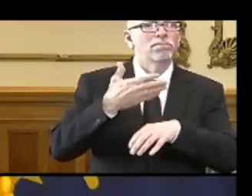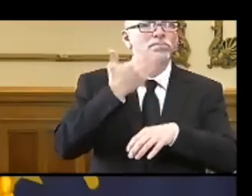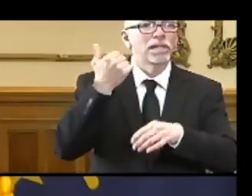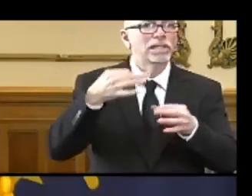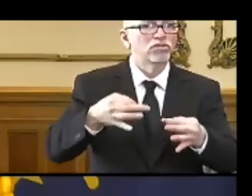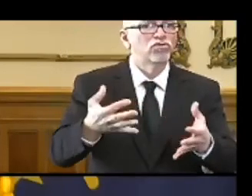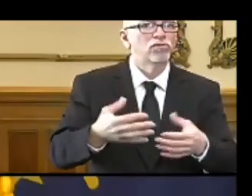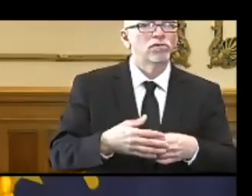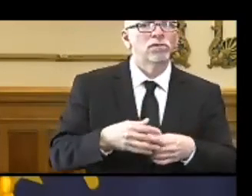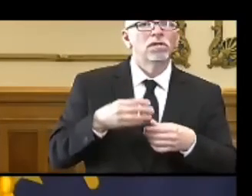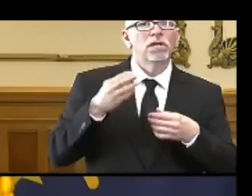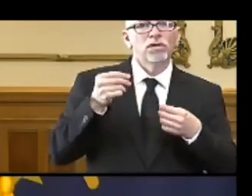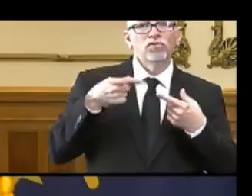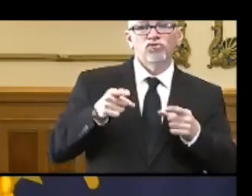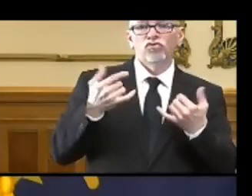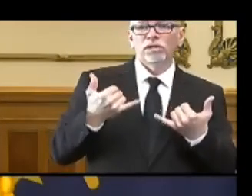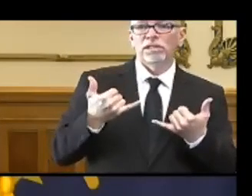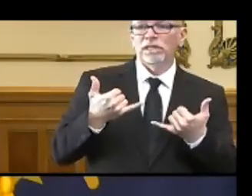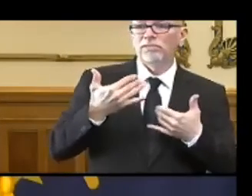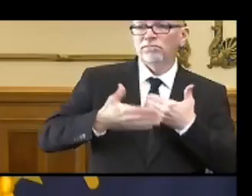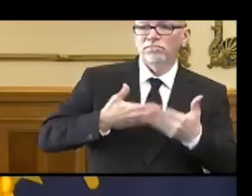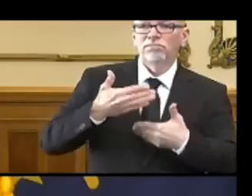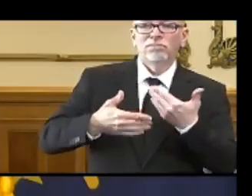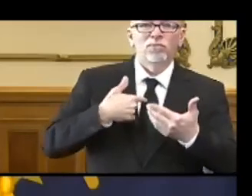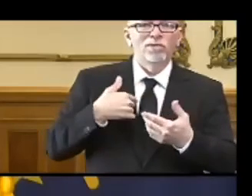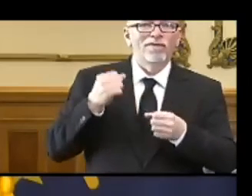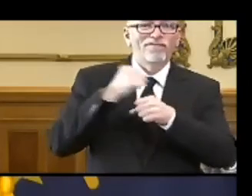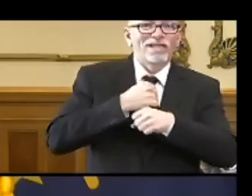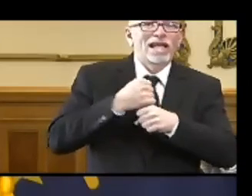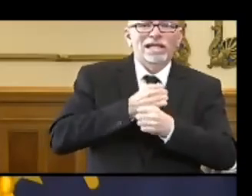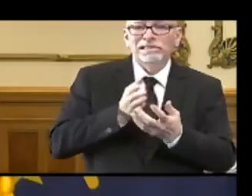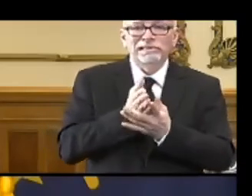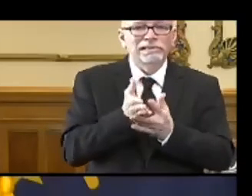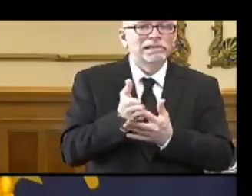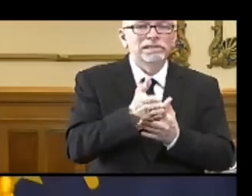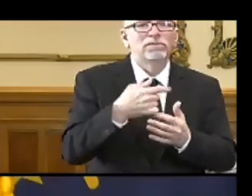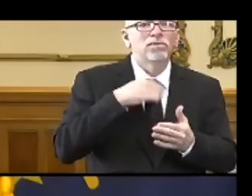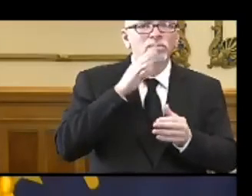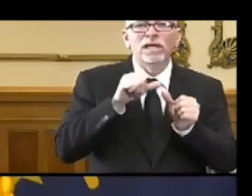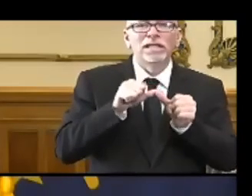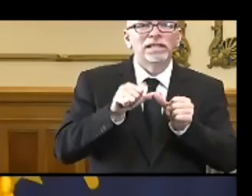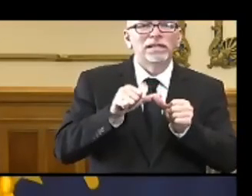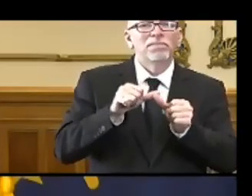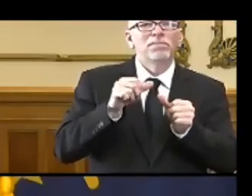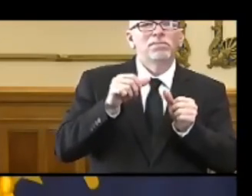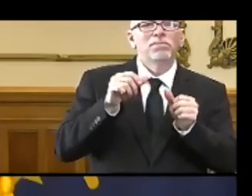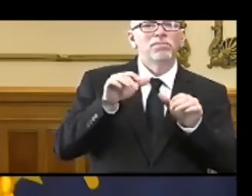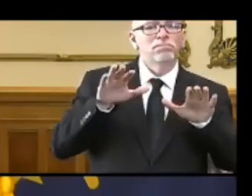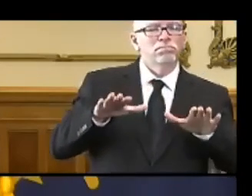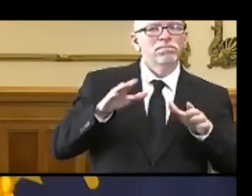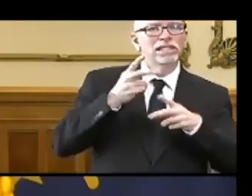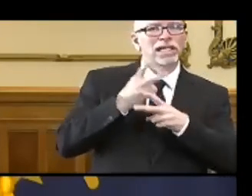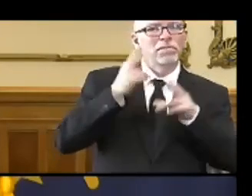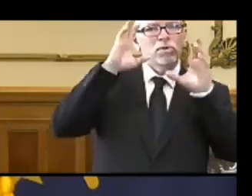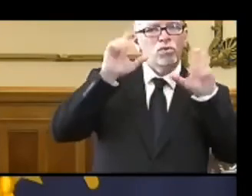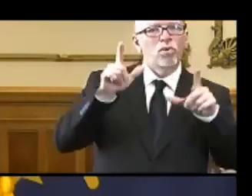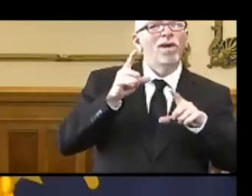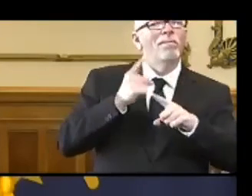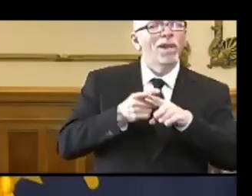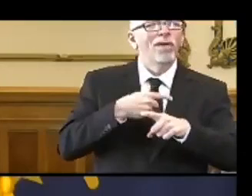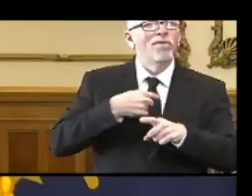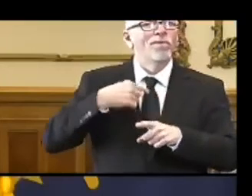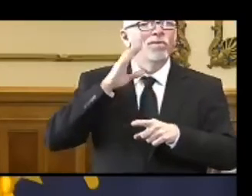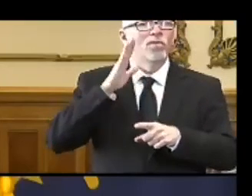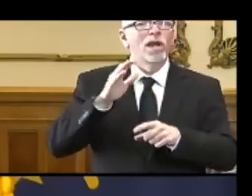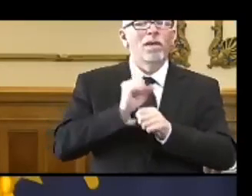this fog of war that we're all finding our way through, we're going to continue to keep not just our wits about us, but we're going to continue to keep what makes us a